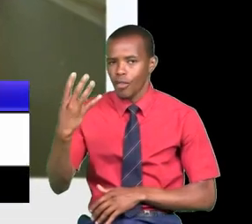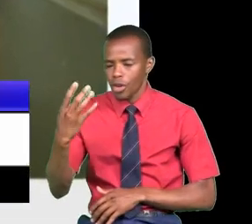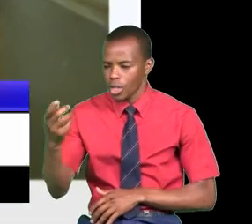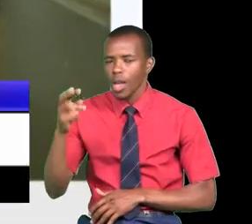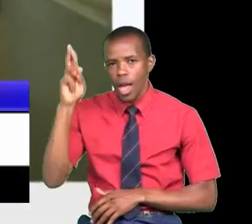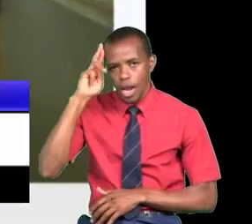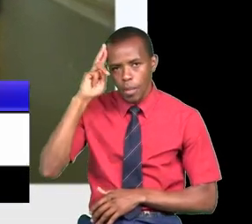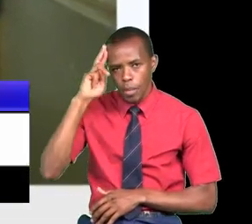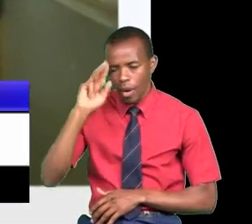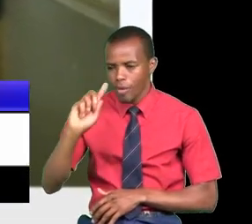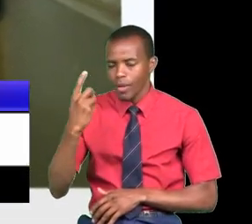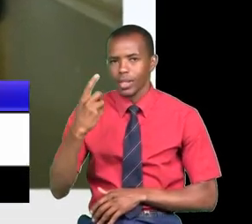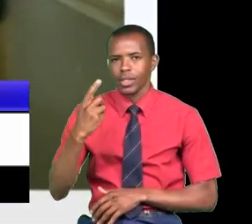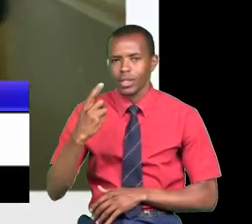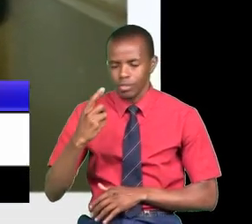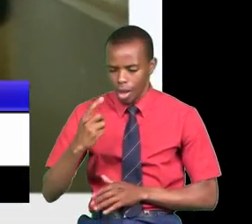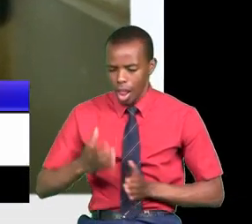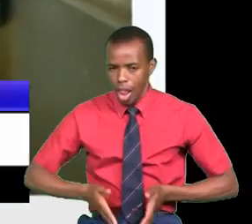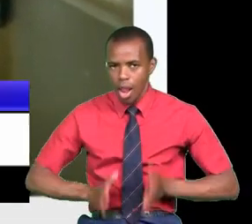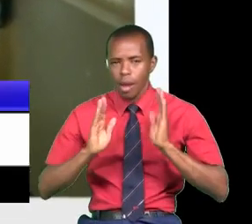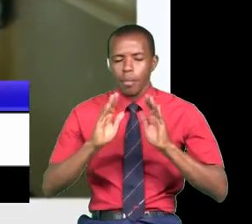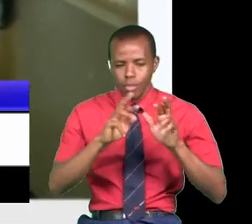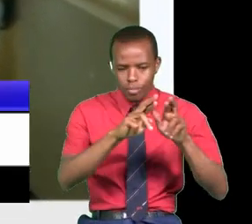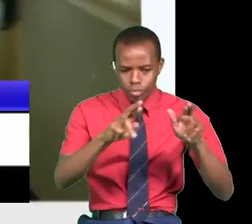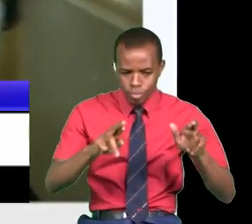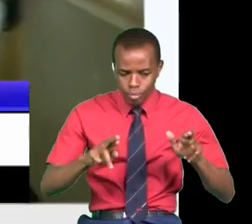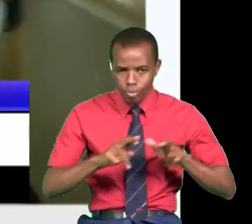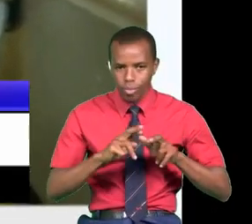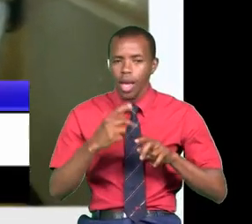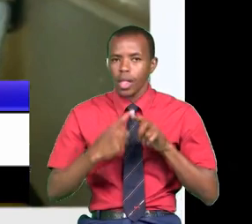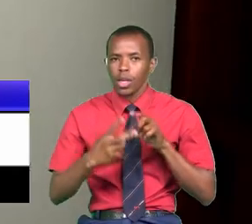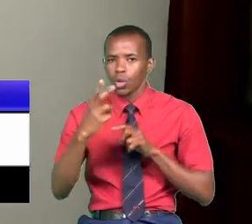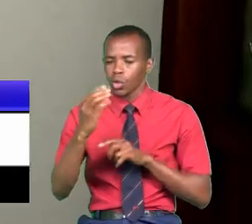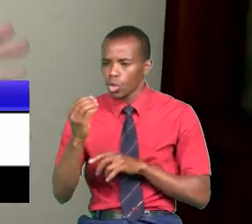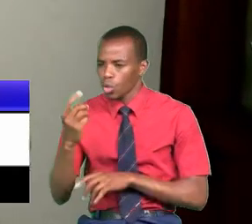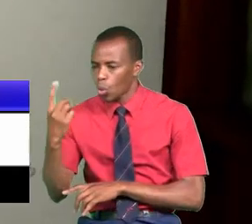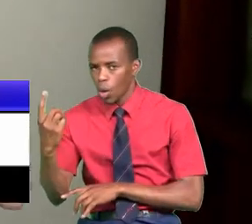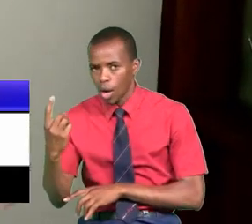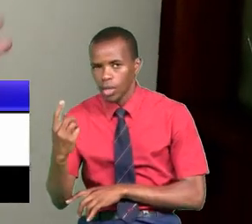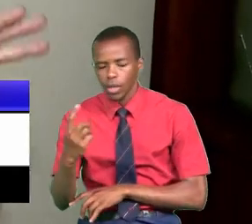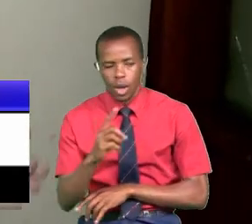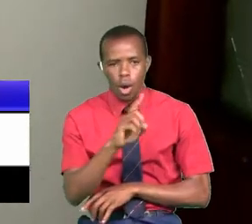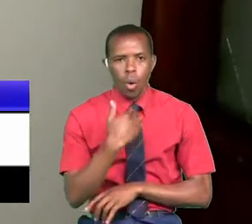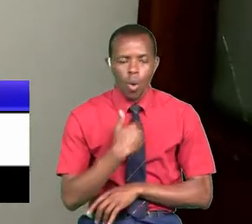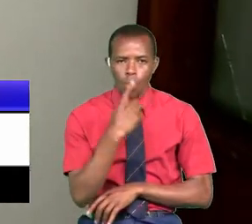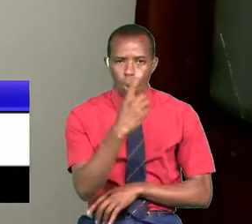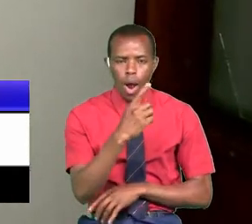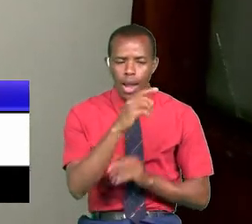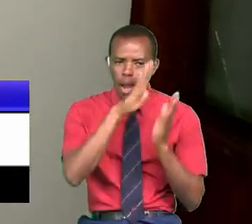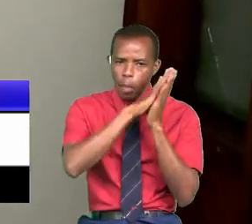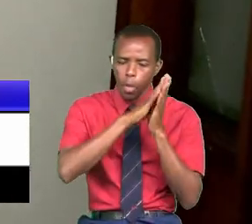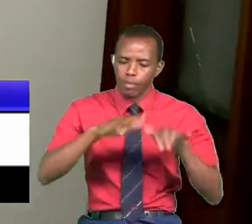recalls unveiling the first labour ward theatre on 1st February 2001. So there was only one and it was broken down a